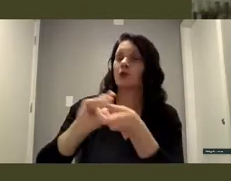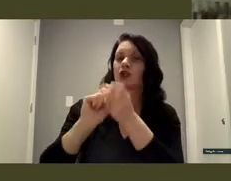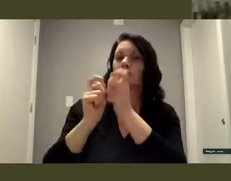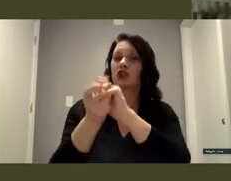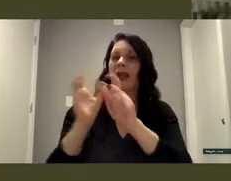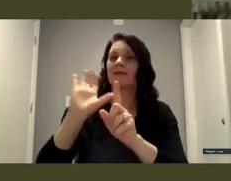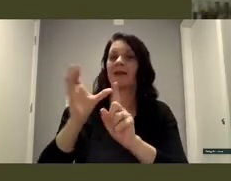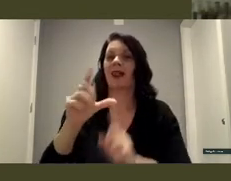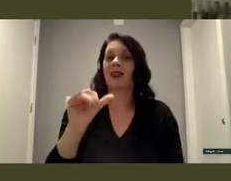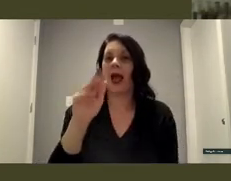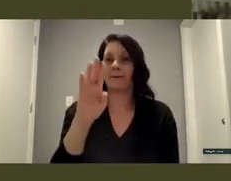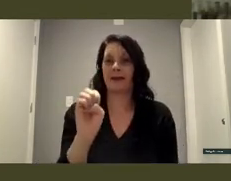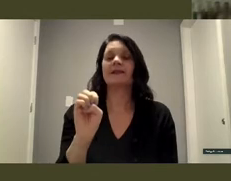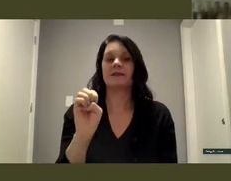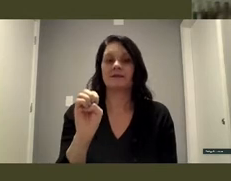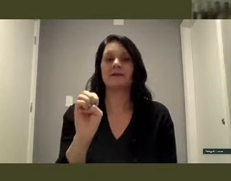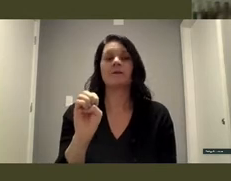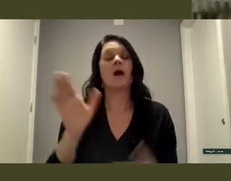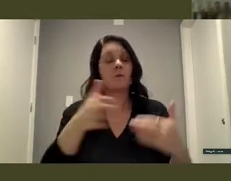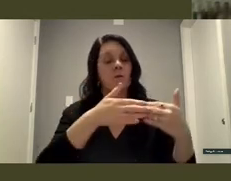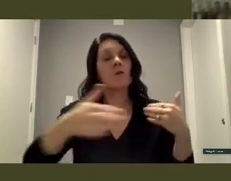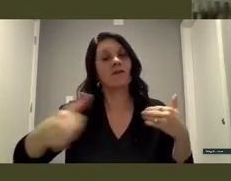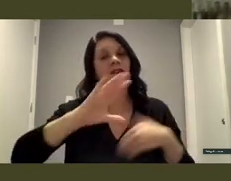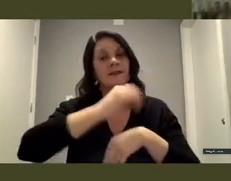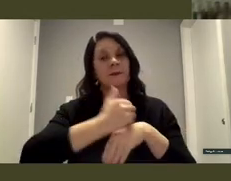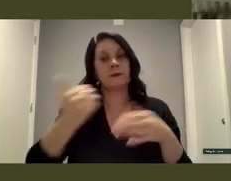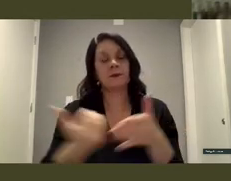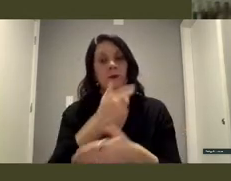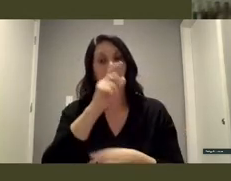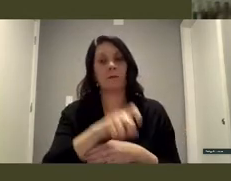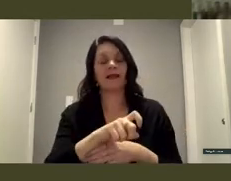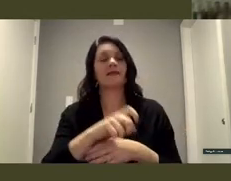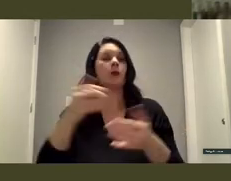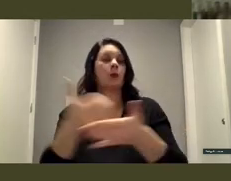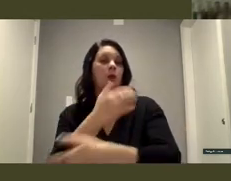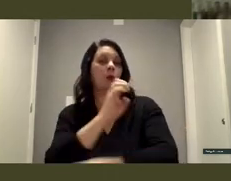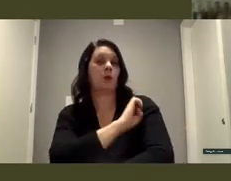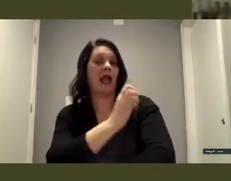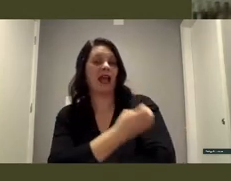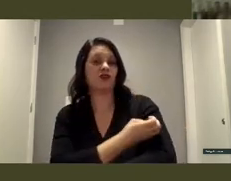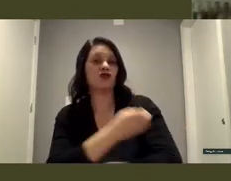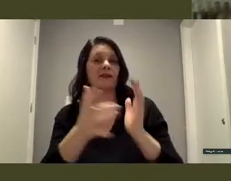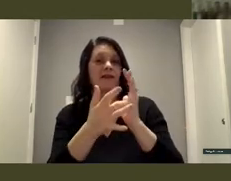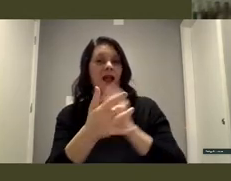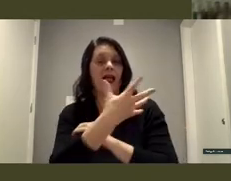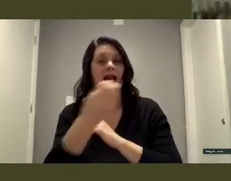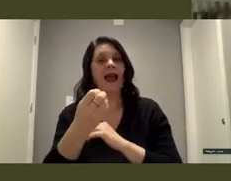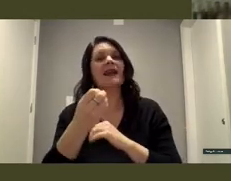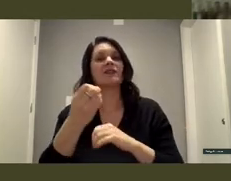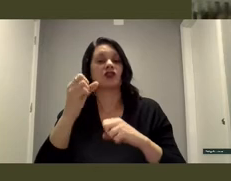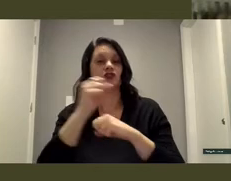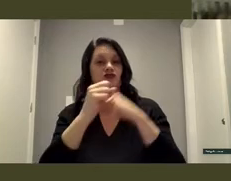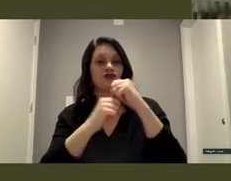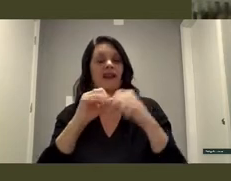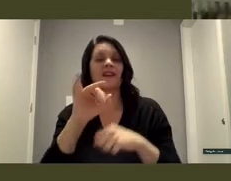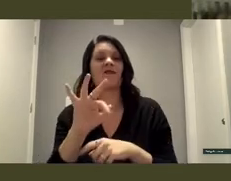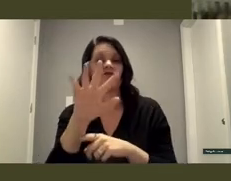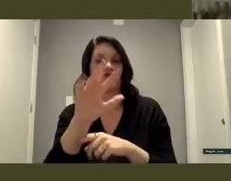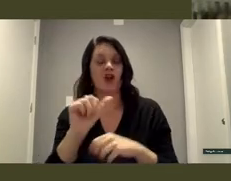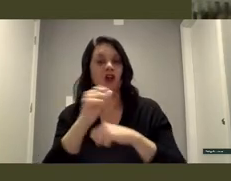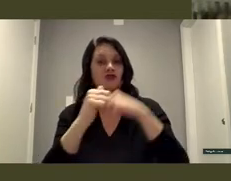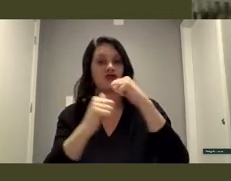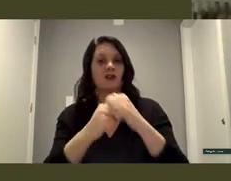central moving forward. So whether it is energy technology or infrastructure, whether it is sort of new sort of, you know, crops to be able to